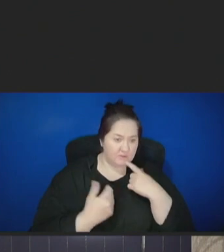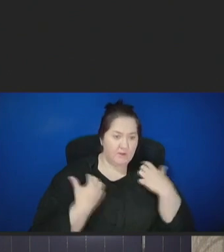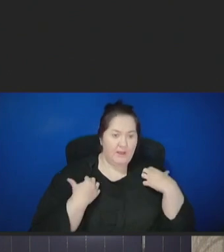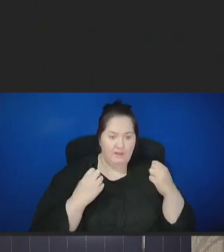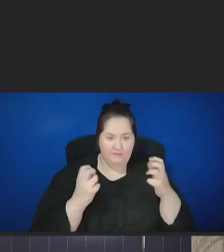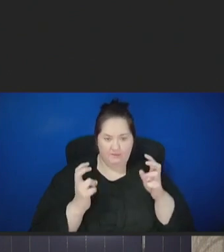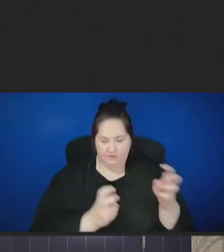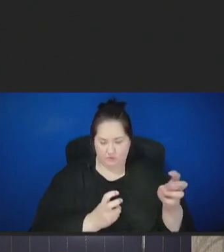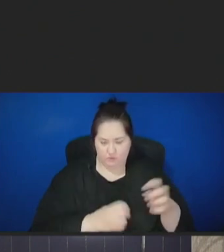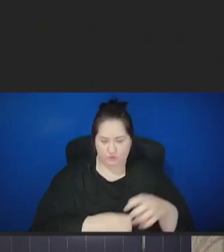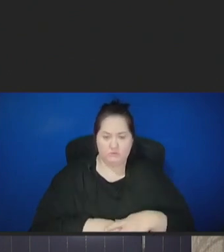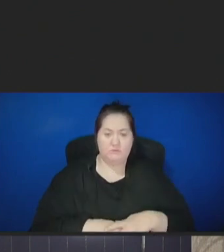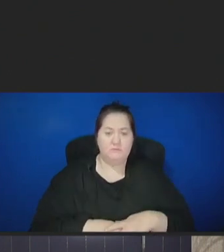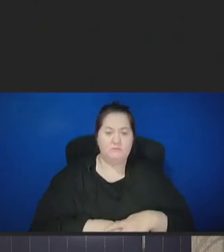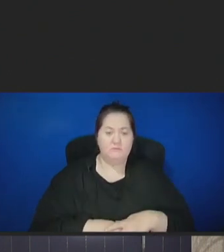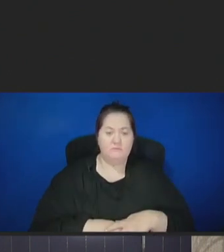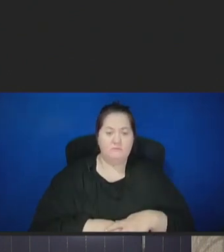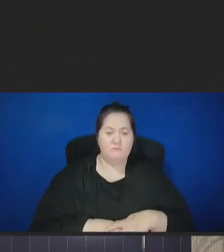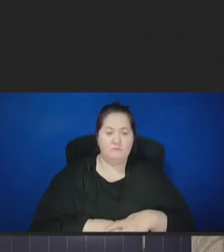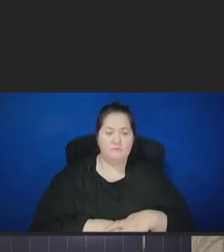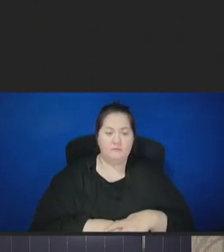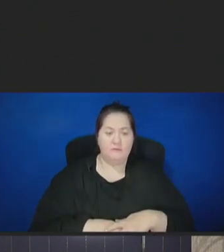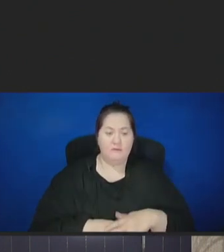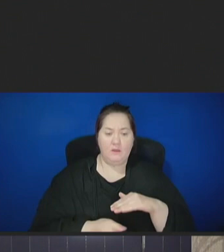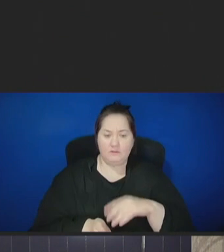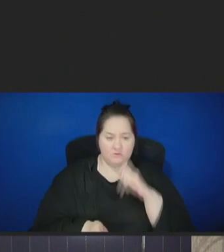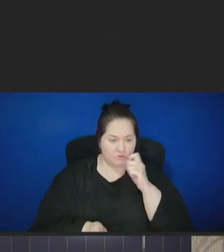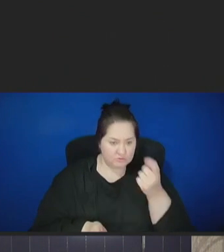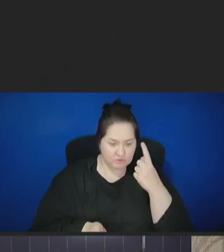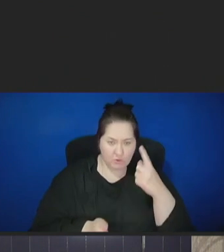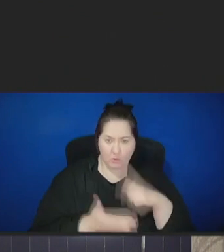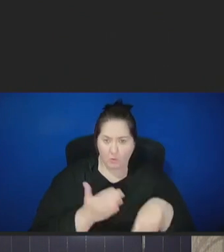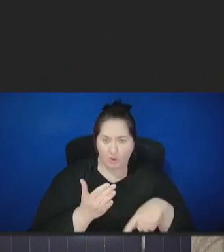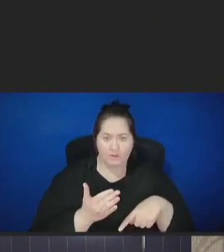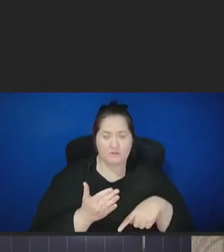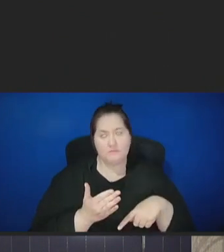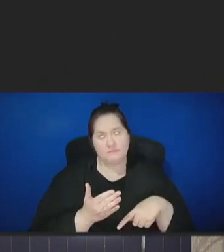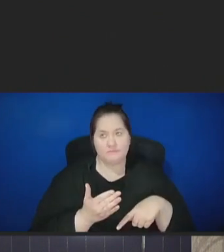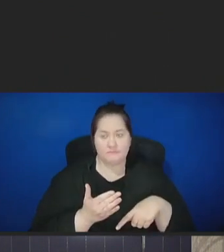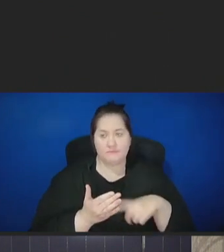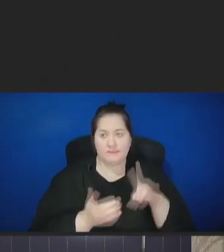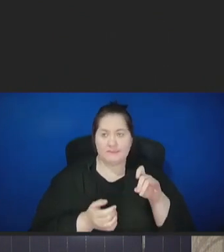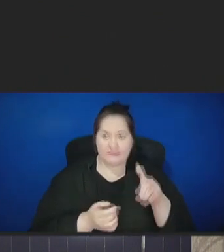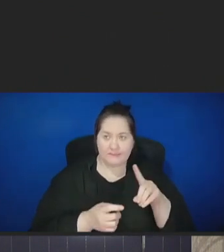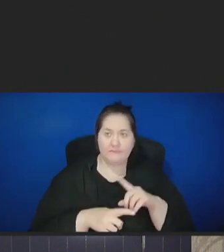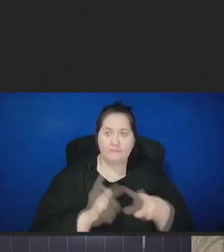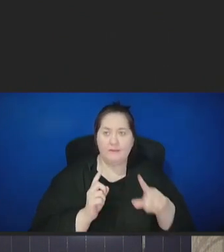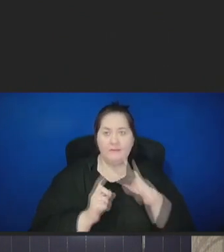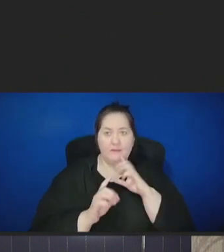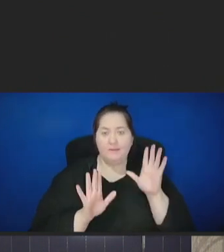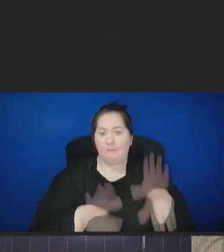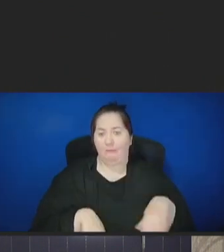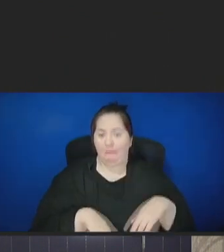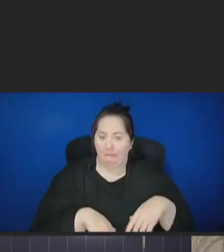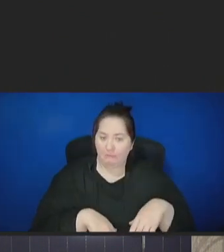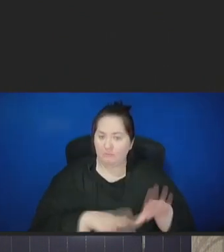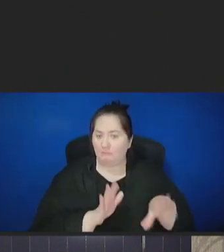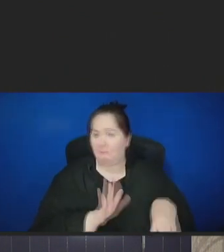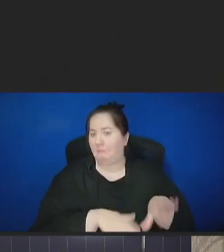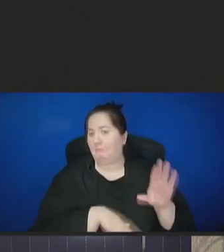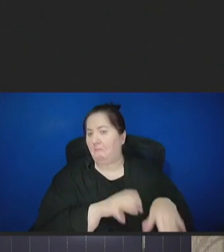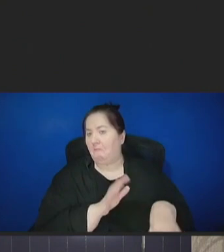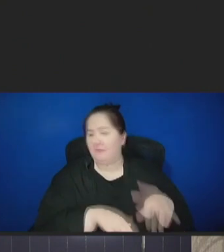going on. And the doctors didn't understand really well, they did, but they downplayed what he had going on